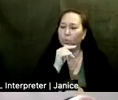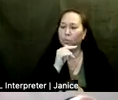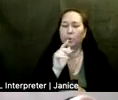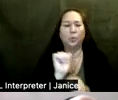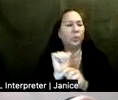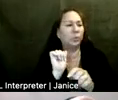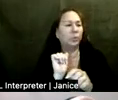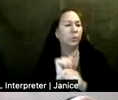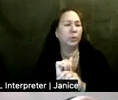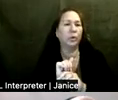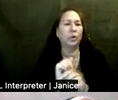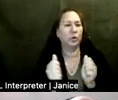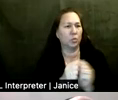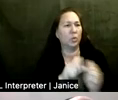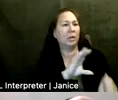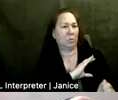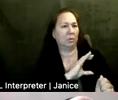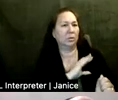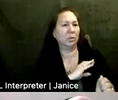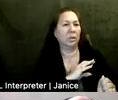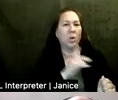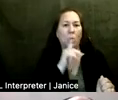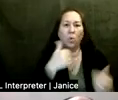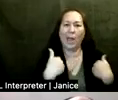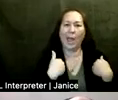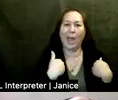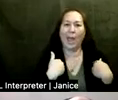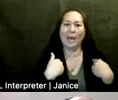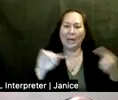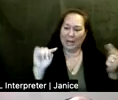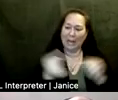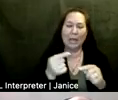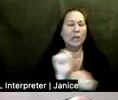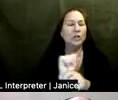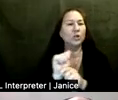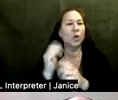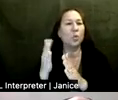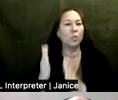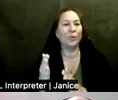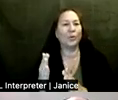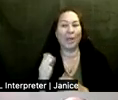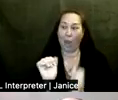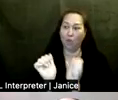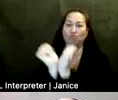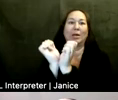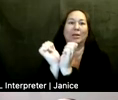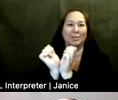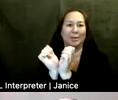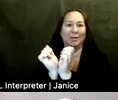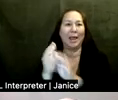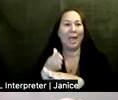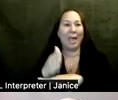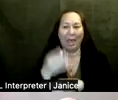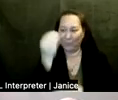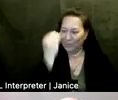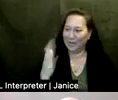worked with law enforcement to have an injured employee arrested outside of his office after telling this employee that